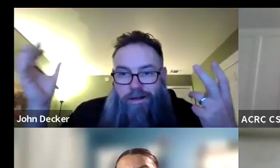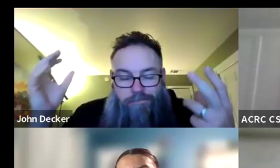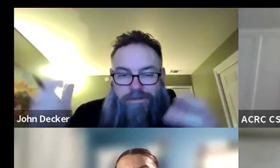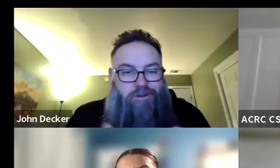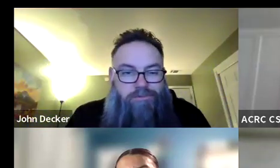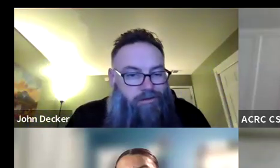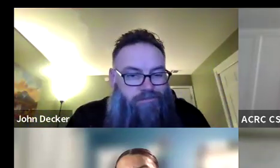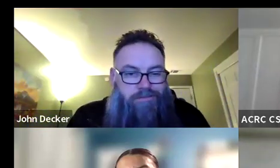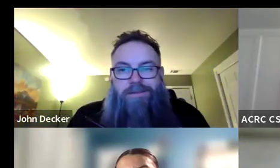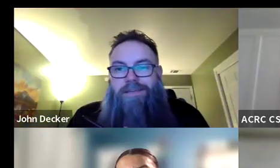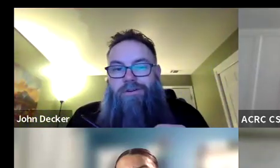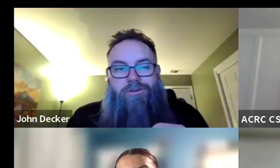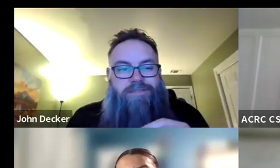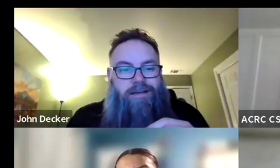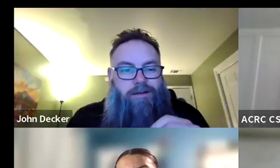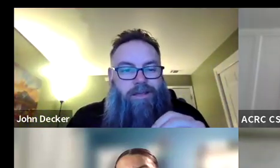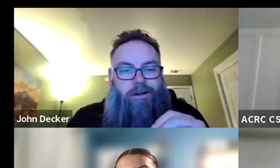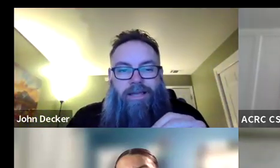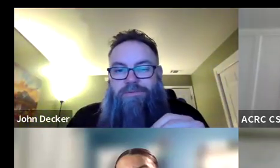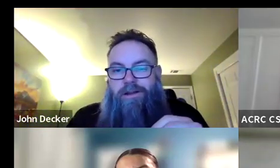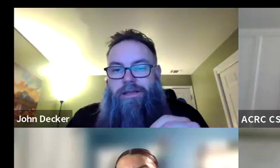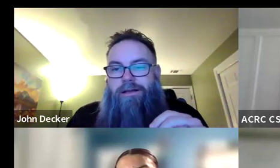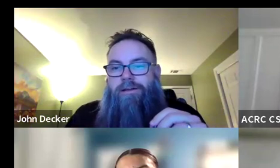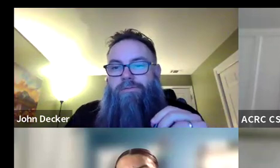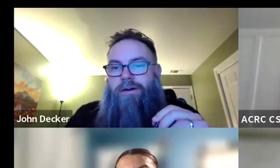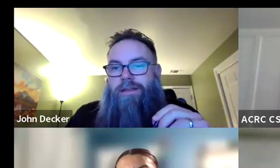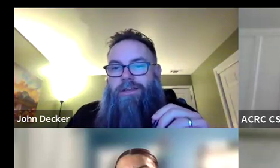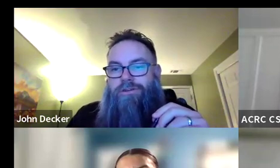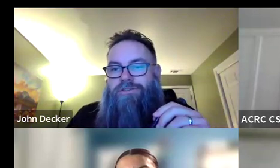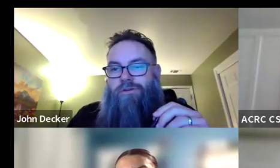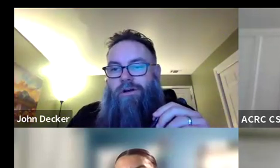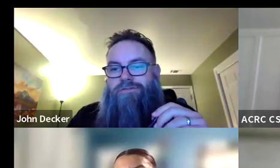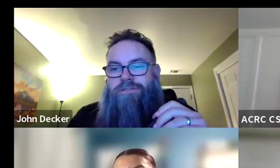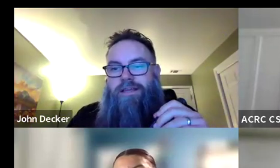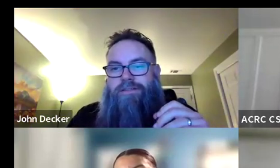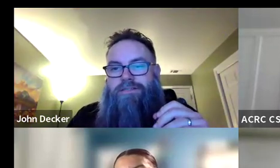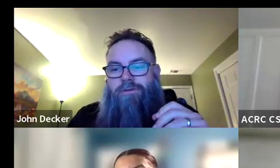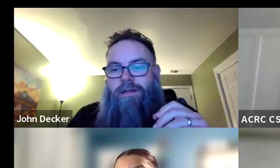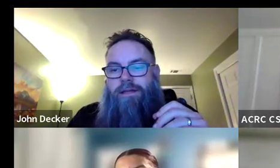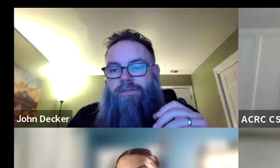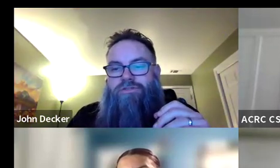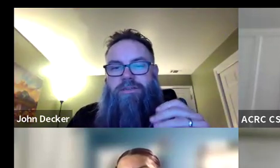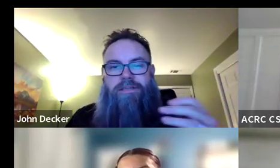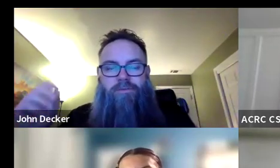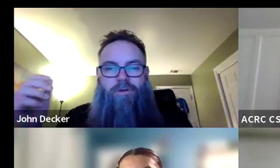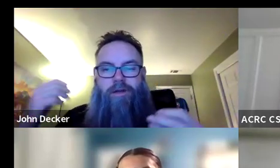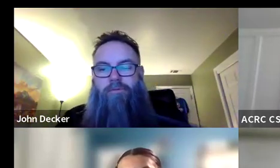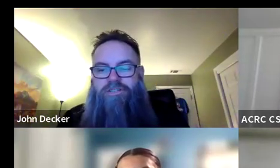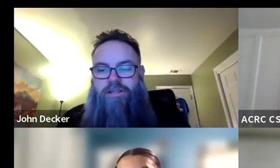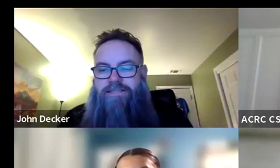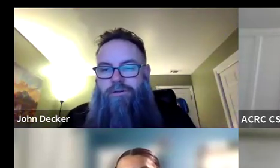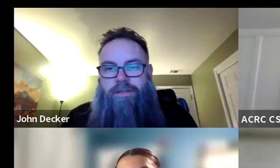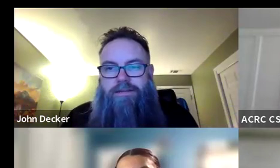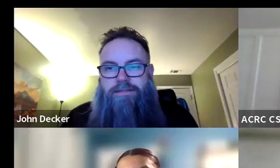adults brought up and dropped off in care homes in our catchment area without any notice to our regional center. And so those are some things that we're going to